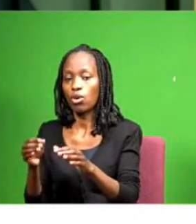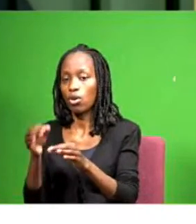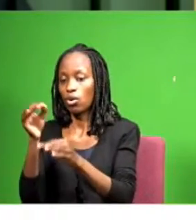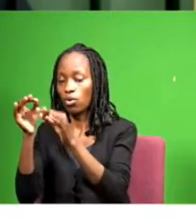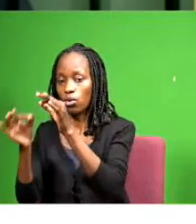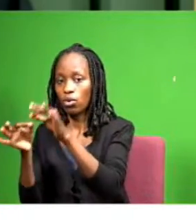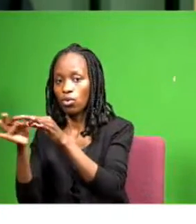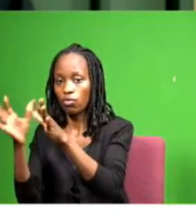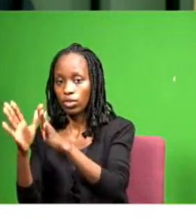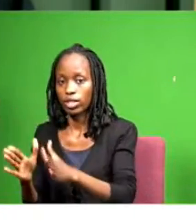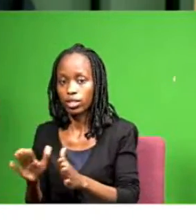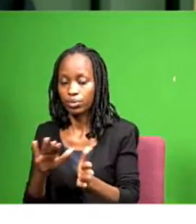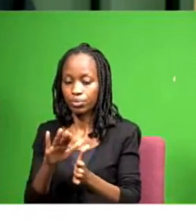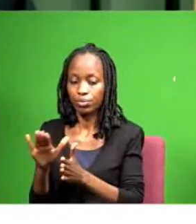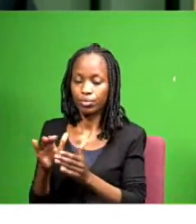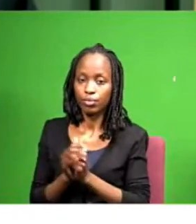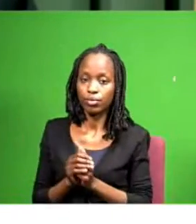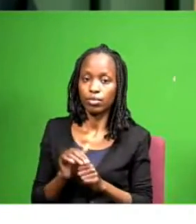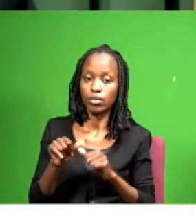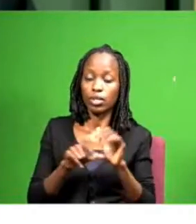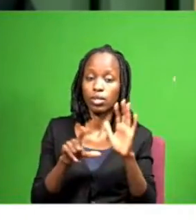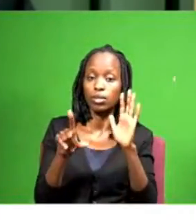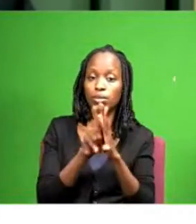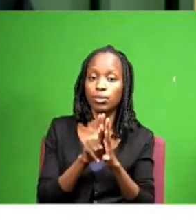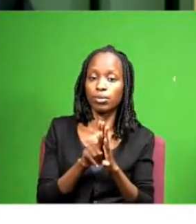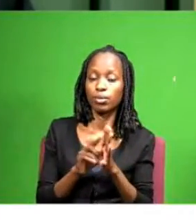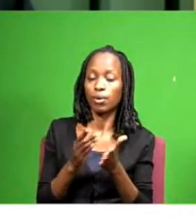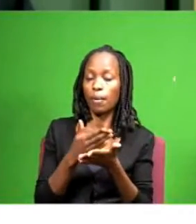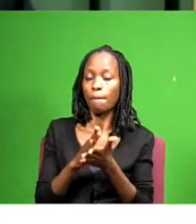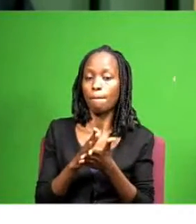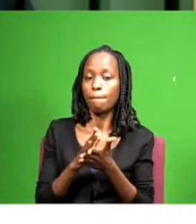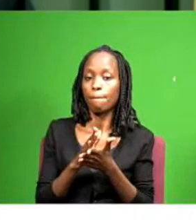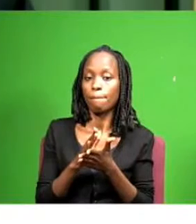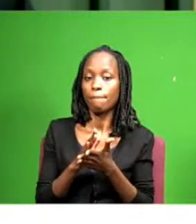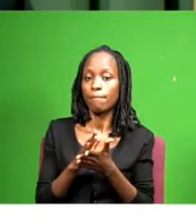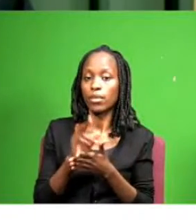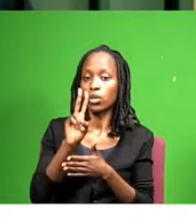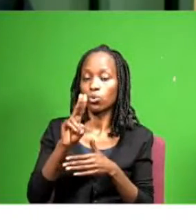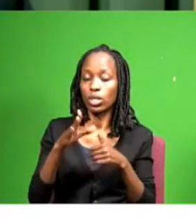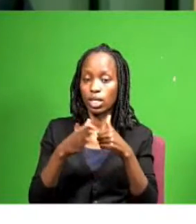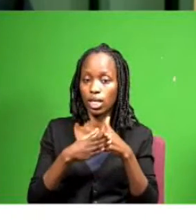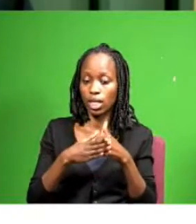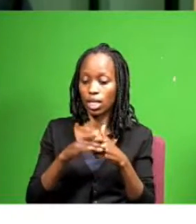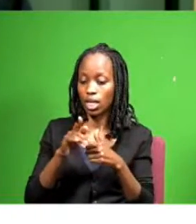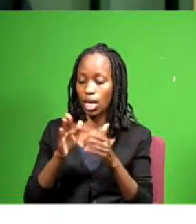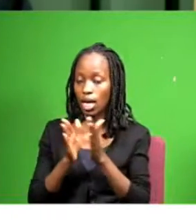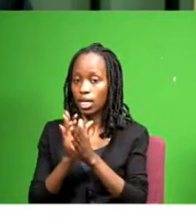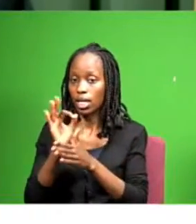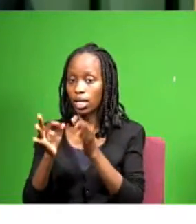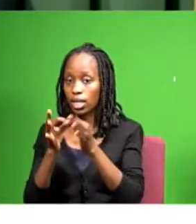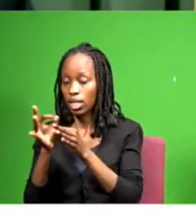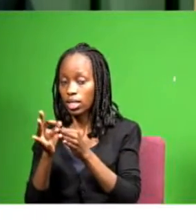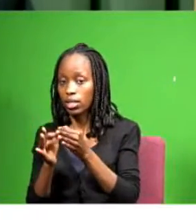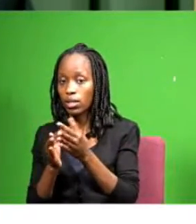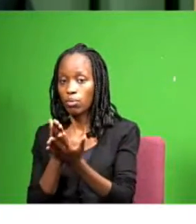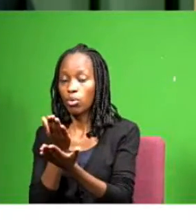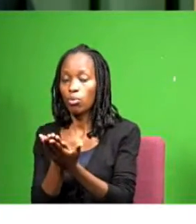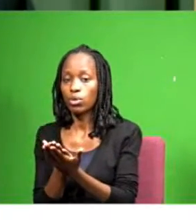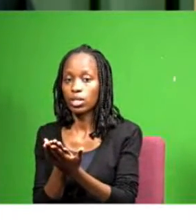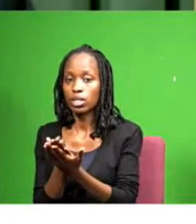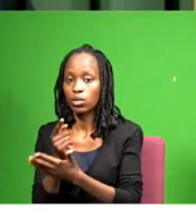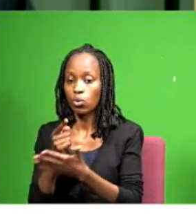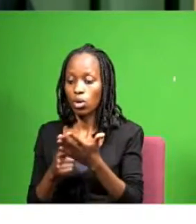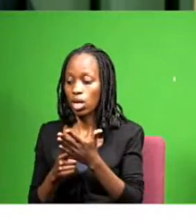Turning to the legislature, Clause 29, 32, and 33 of the Amendment Bill proposes